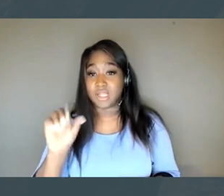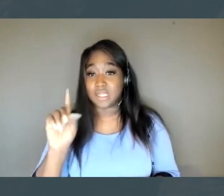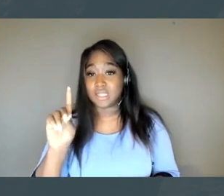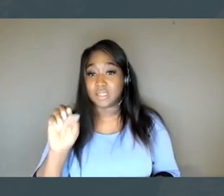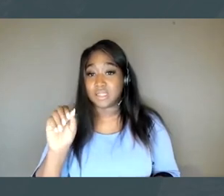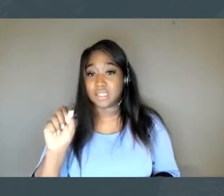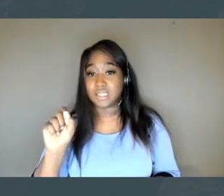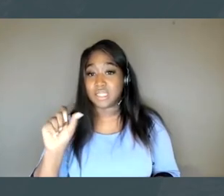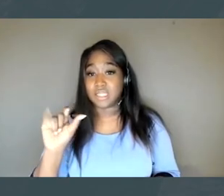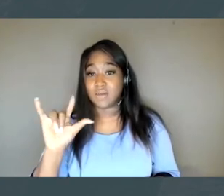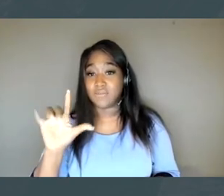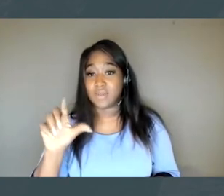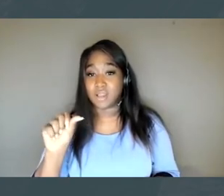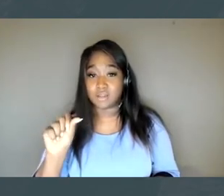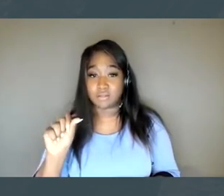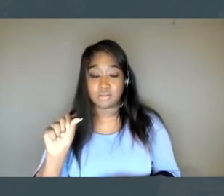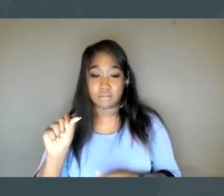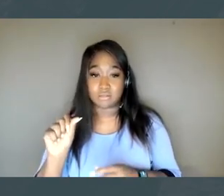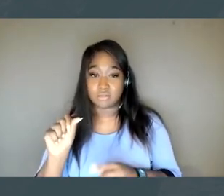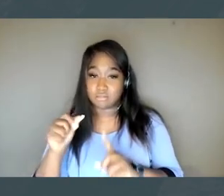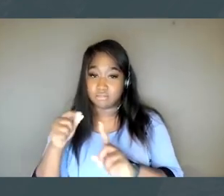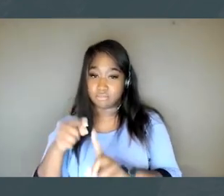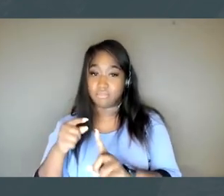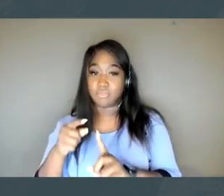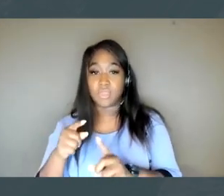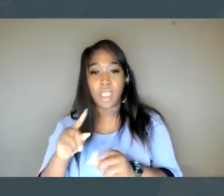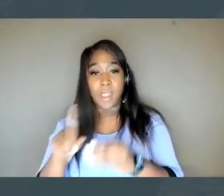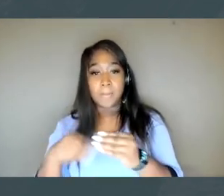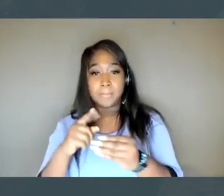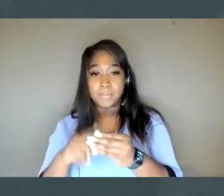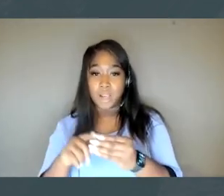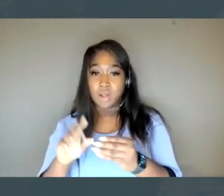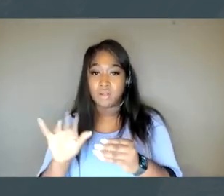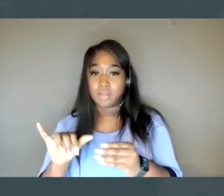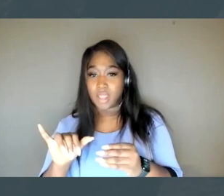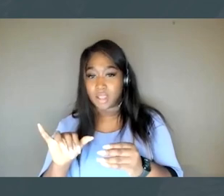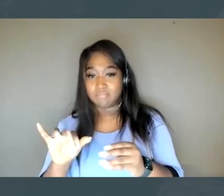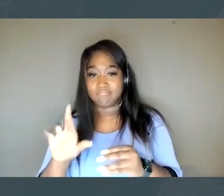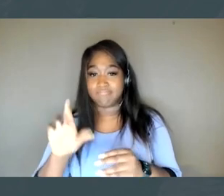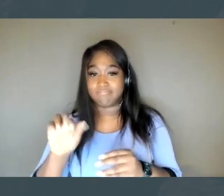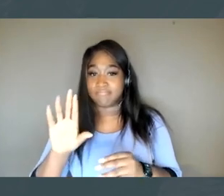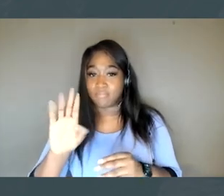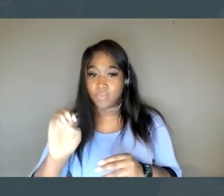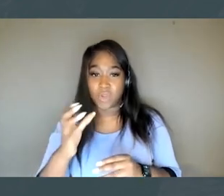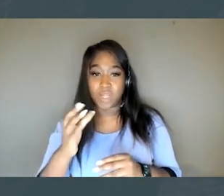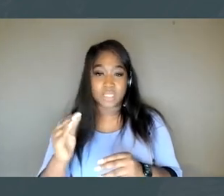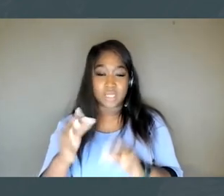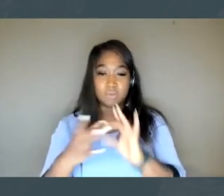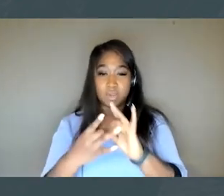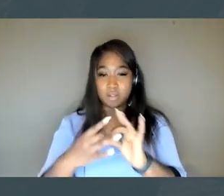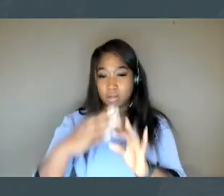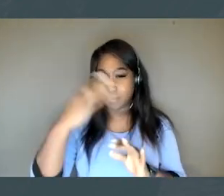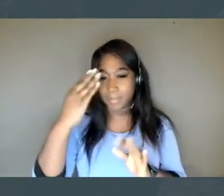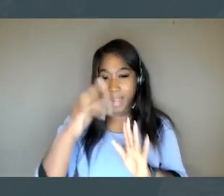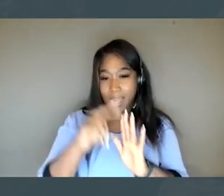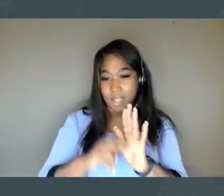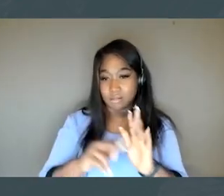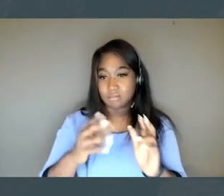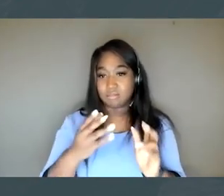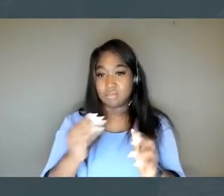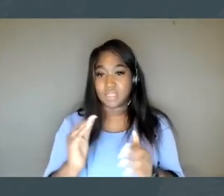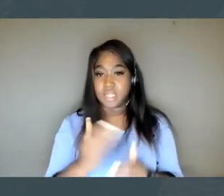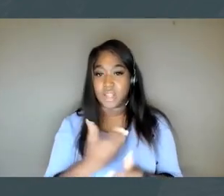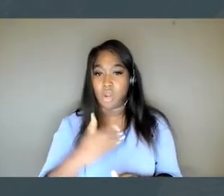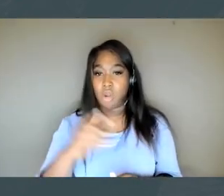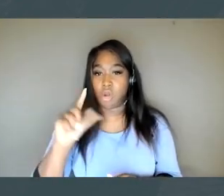Even the critique of Black people, it's about the way our tools for thinking the world are,